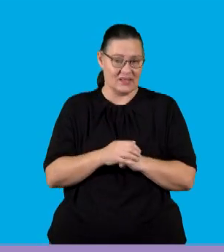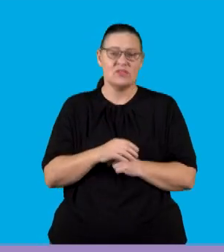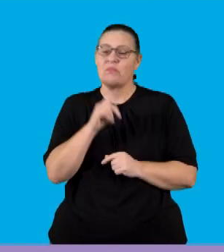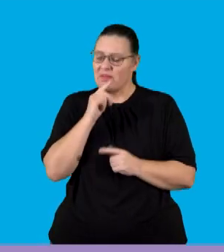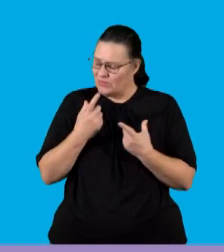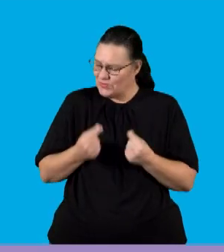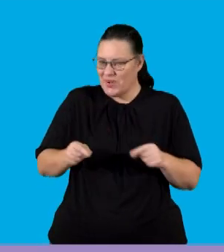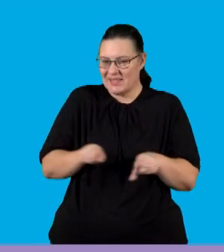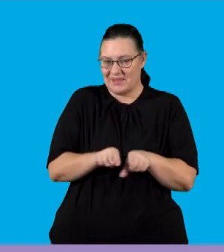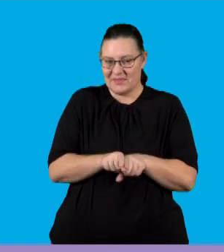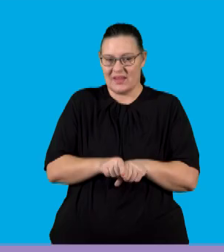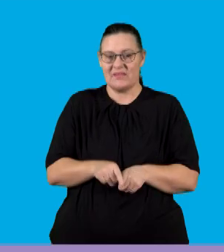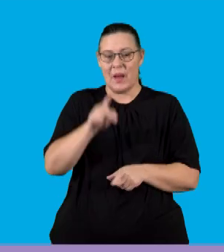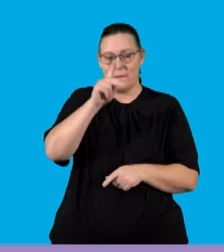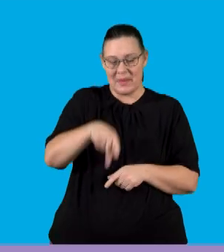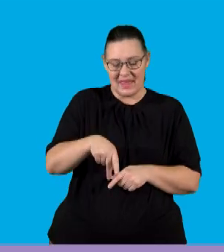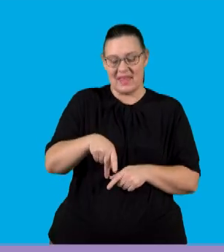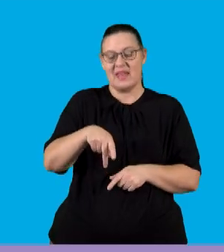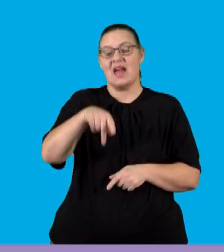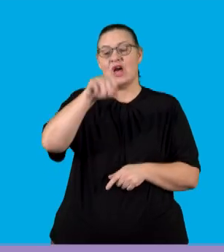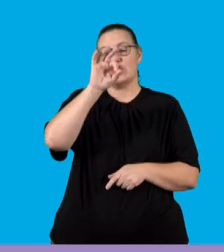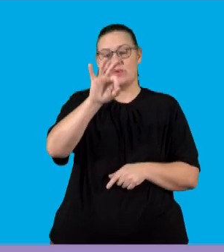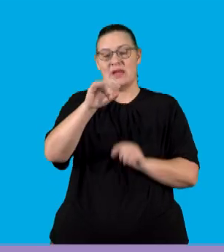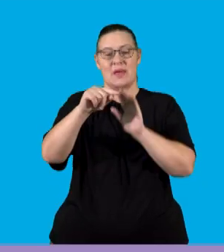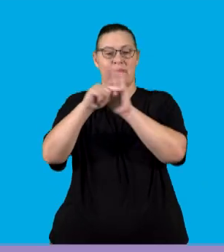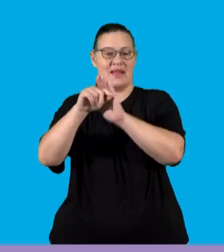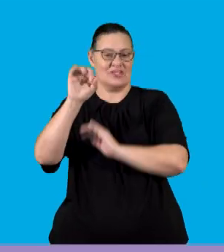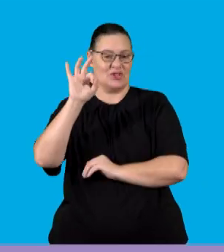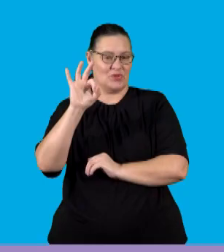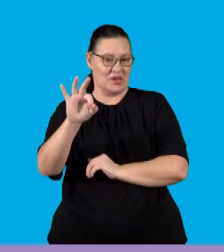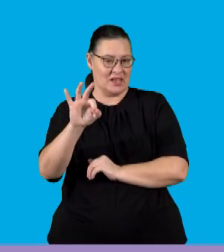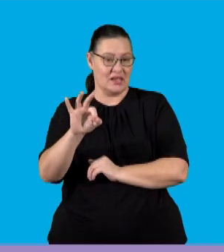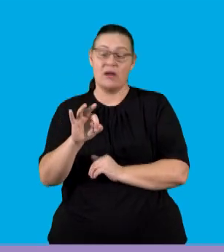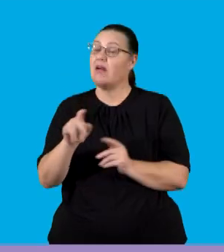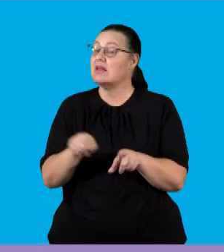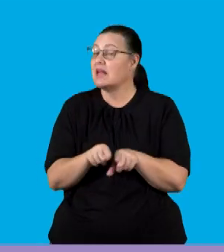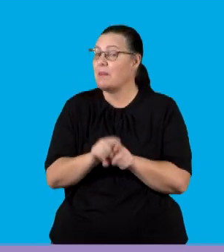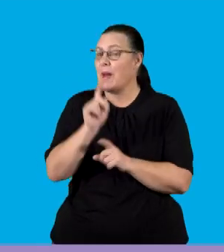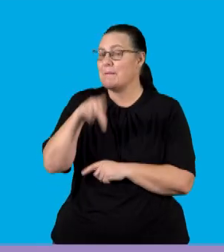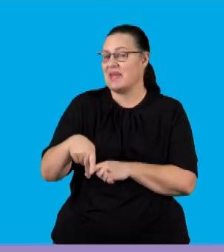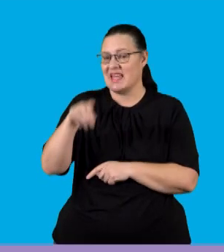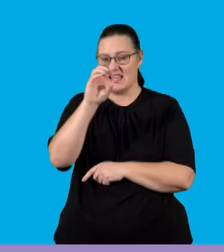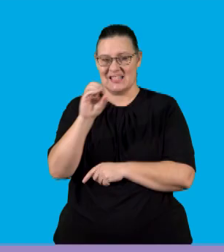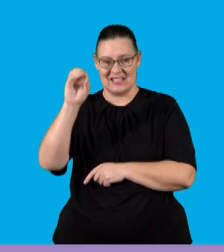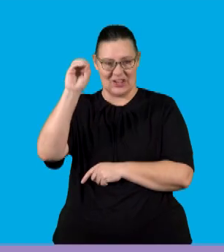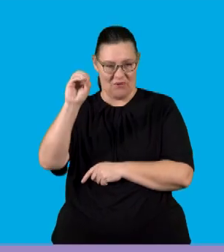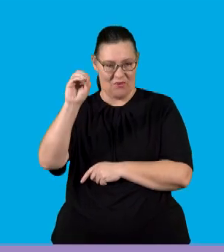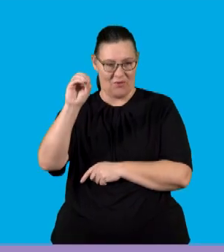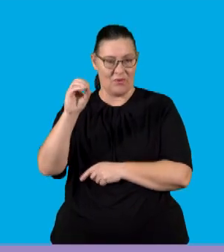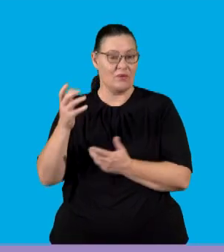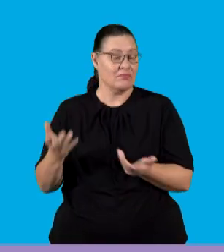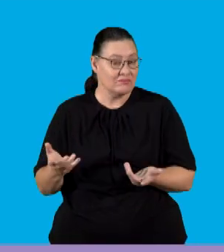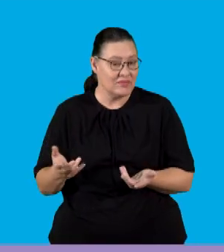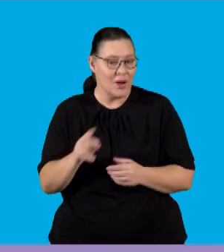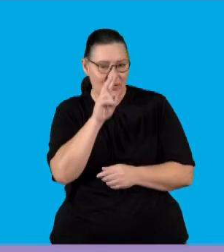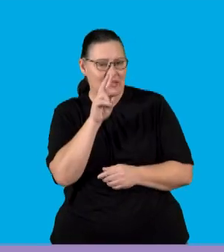what we did there, and we had p exponent 3 minus 3, which is p exponent 0. But